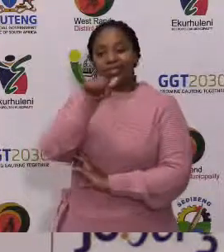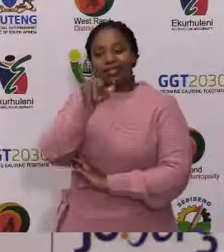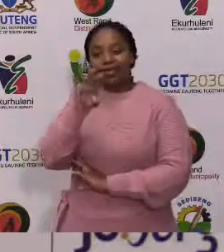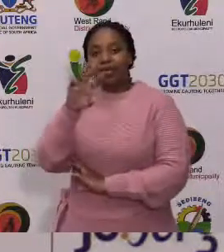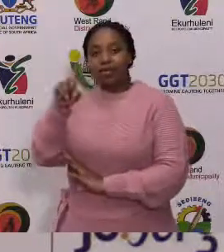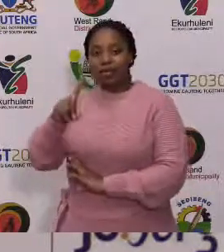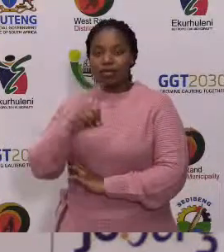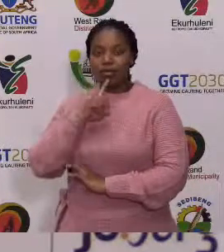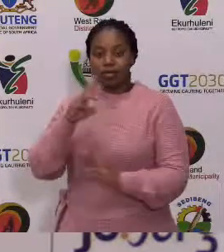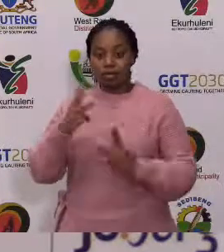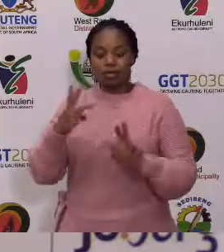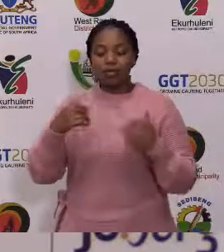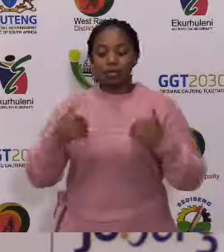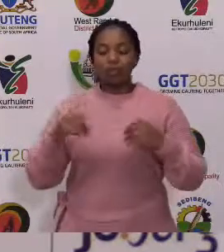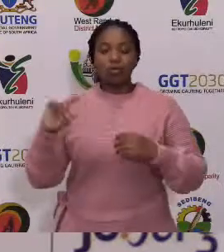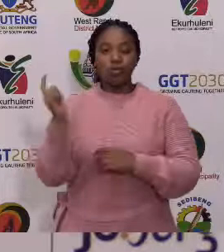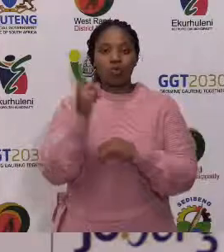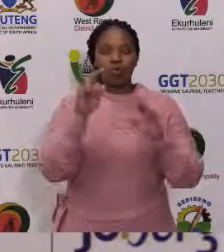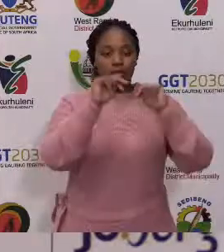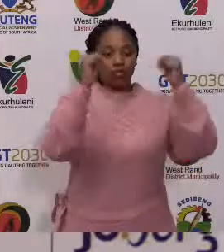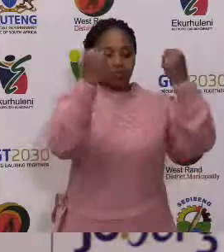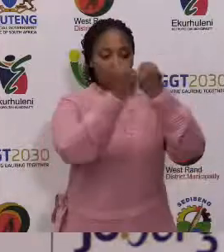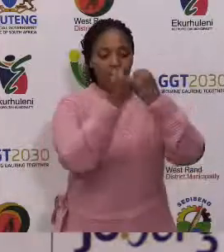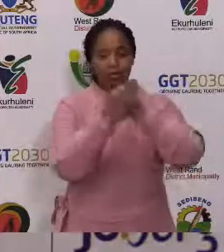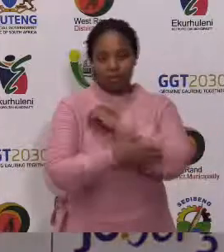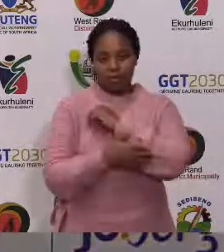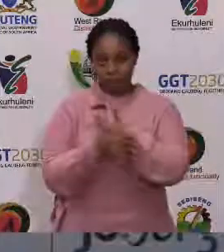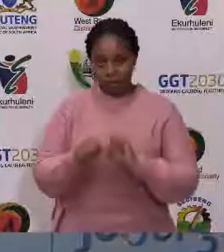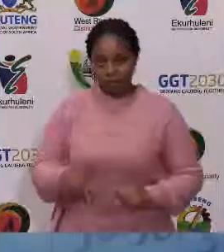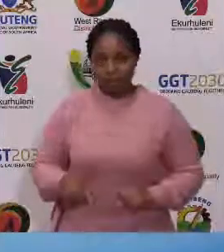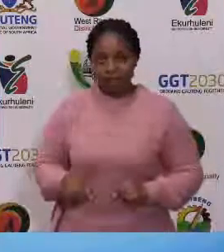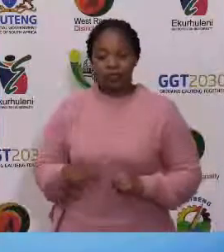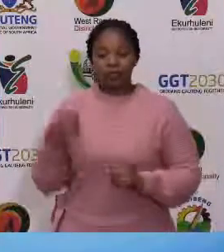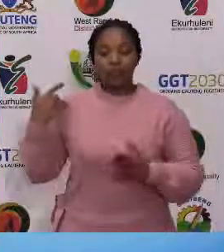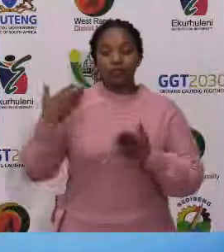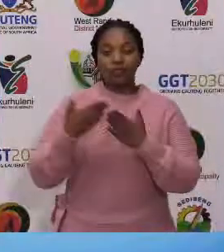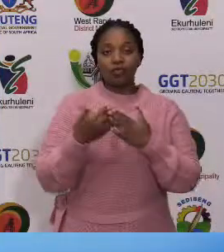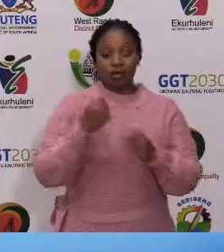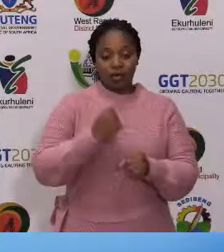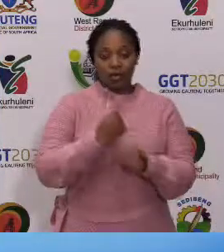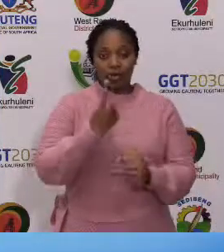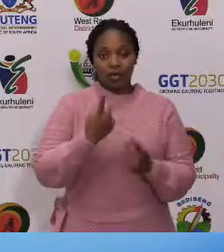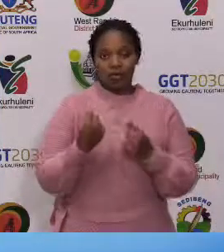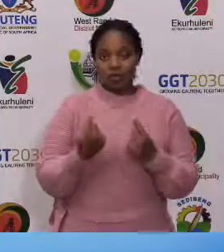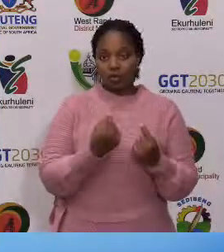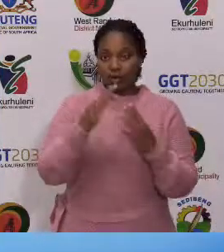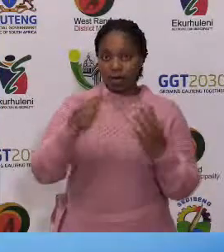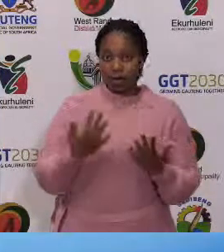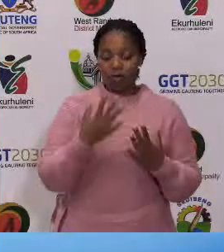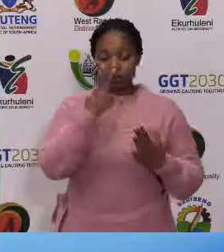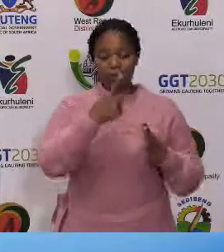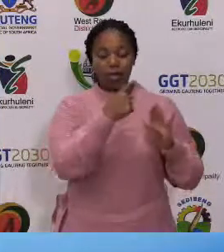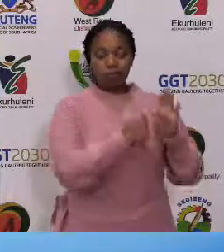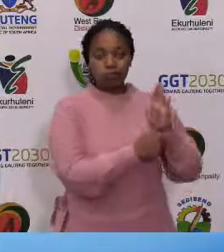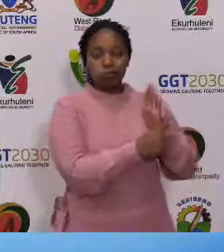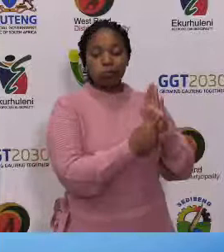registered nationally. This is how far we've done as Gauteng. You can see out of